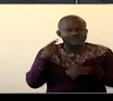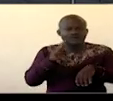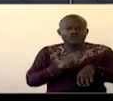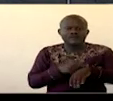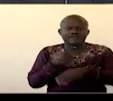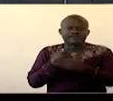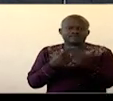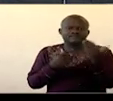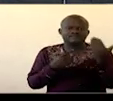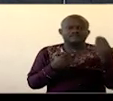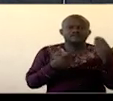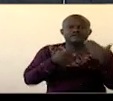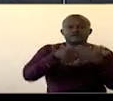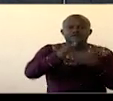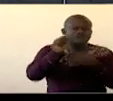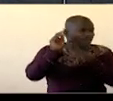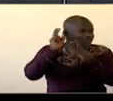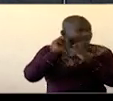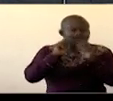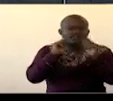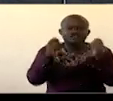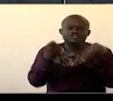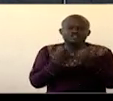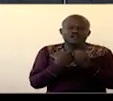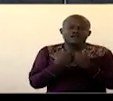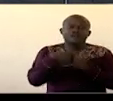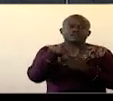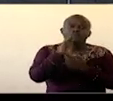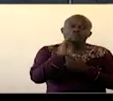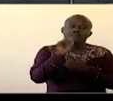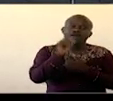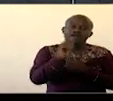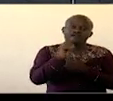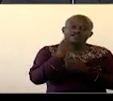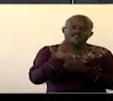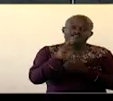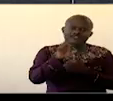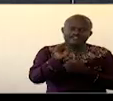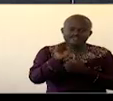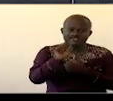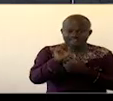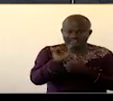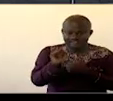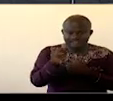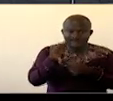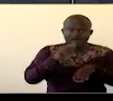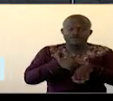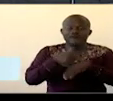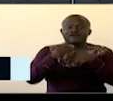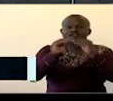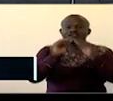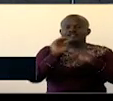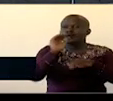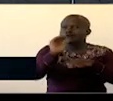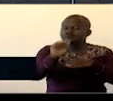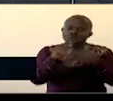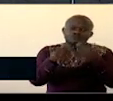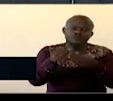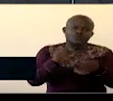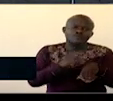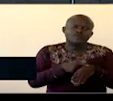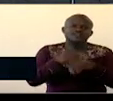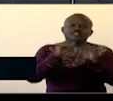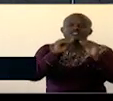when you hear the term biodiversity? When the teacher asks you, when the teacher talks